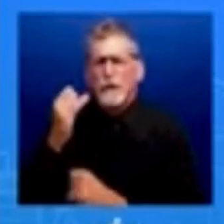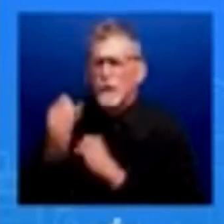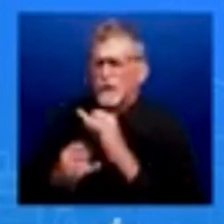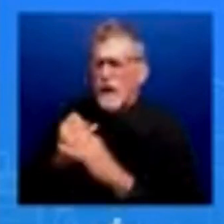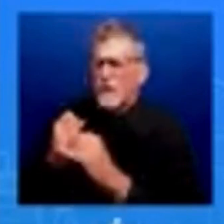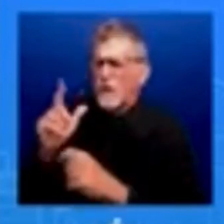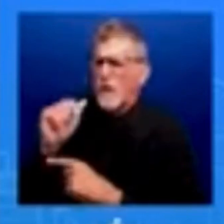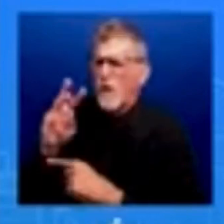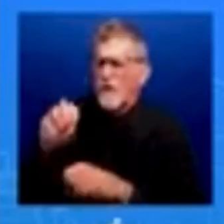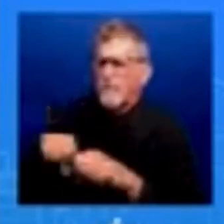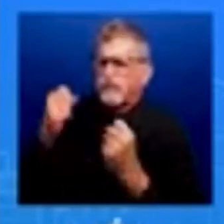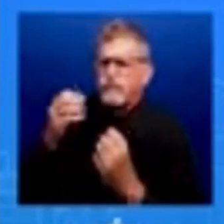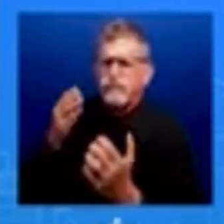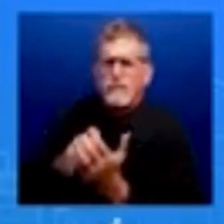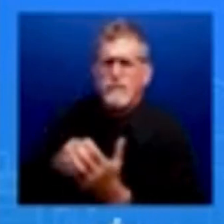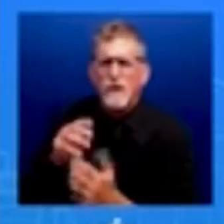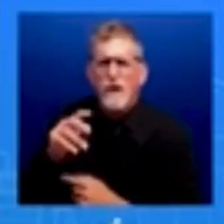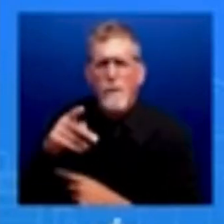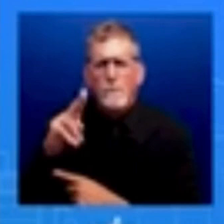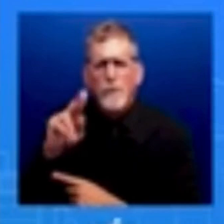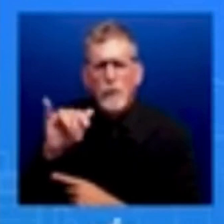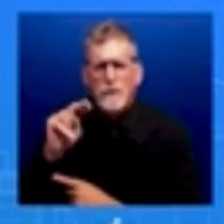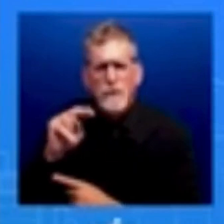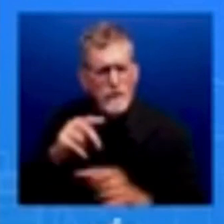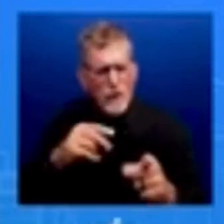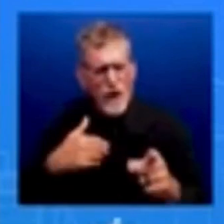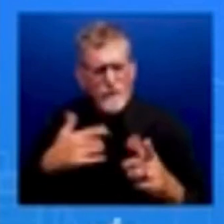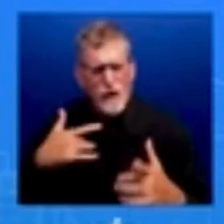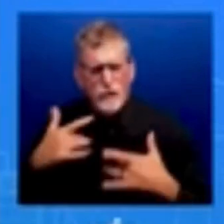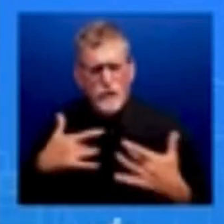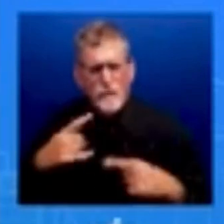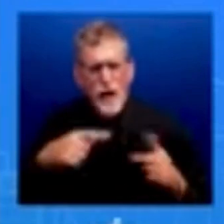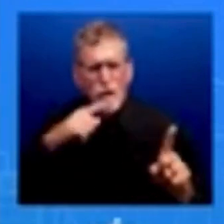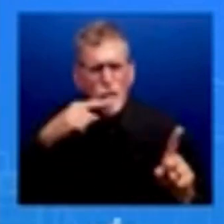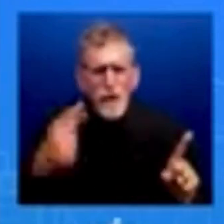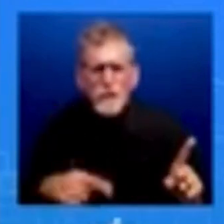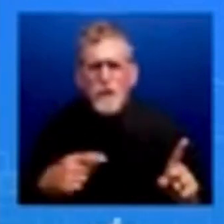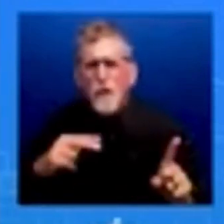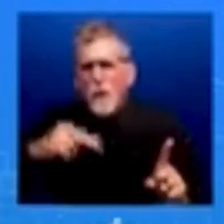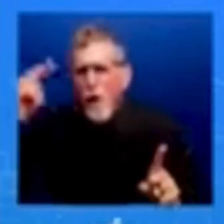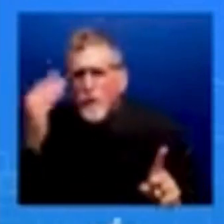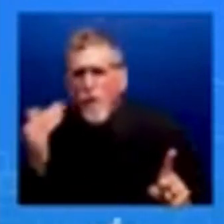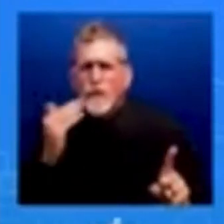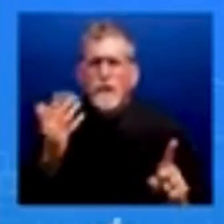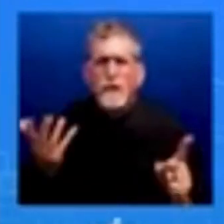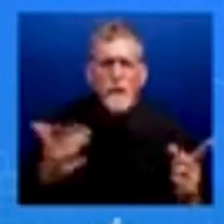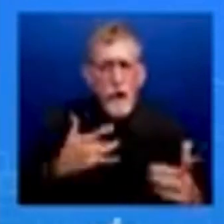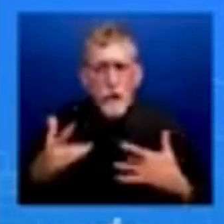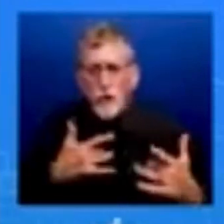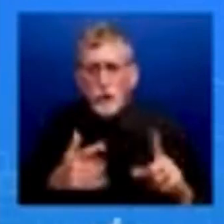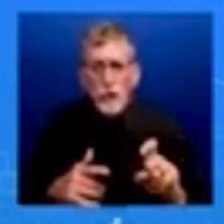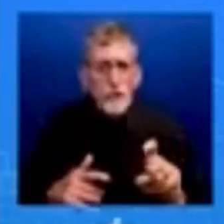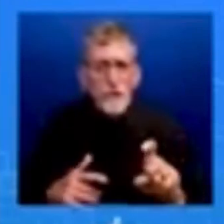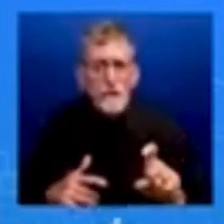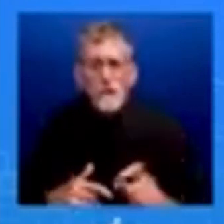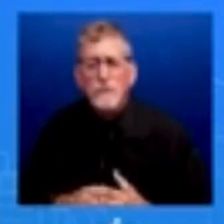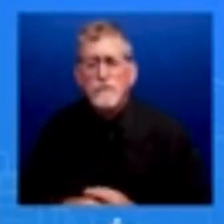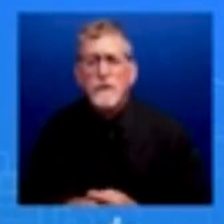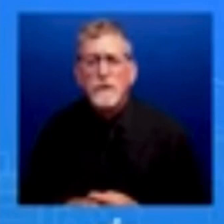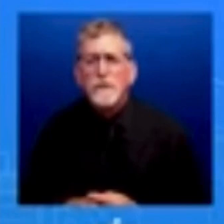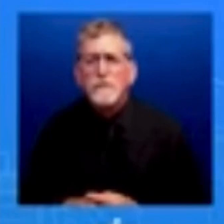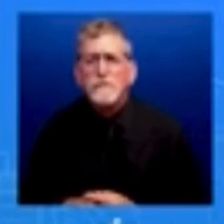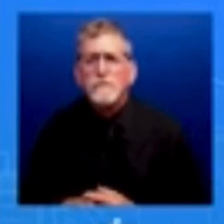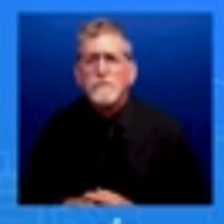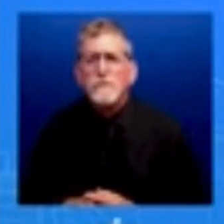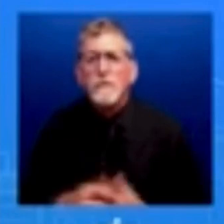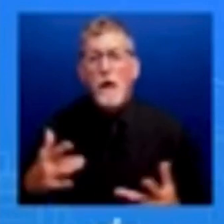whether about Russia or North Korea. I don't have any comments about their meeting. We have always said that we